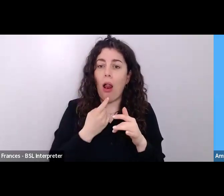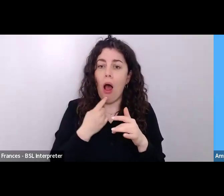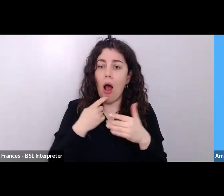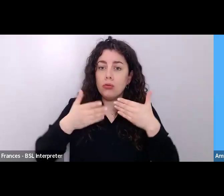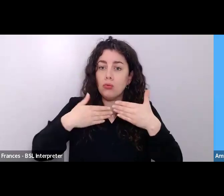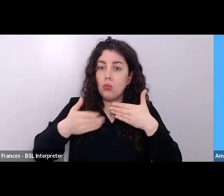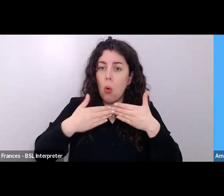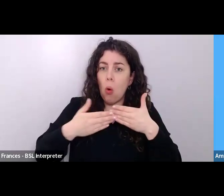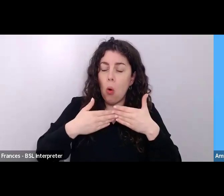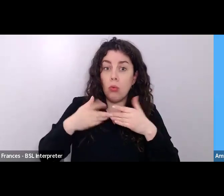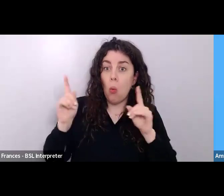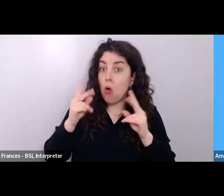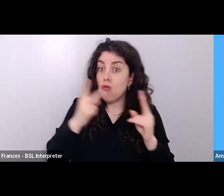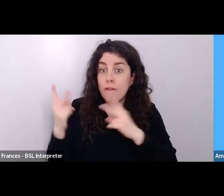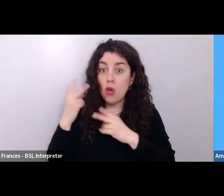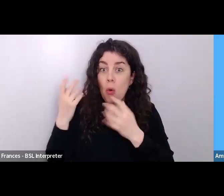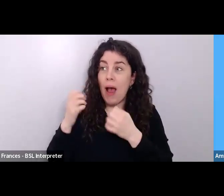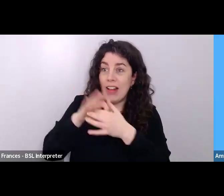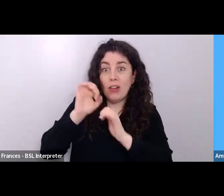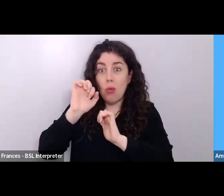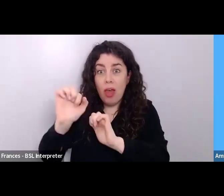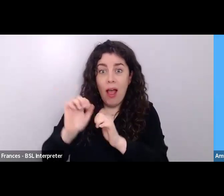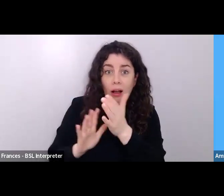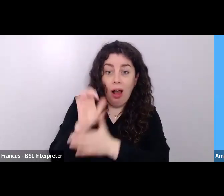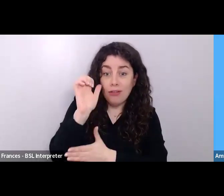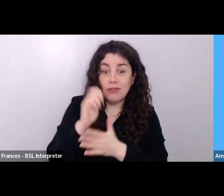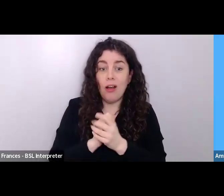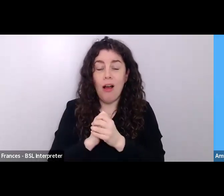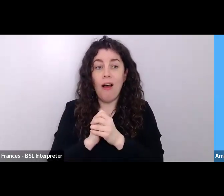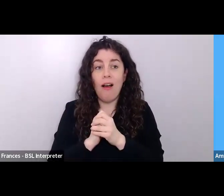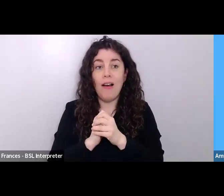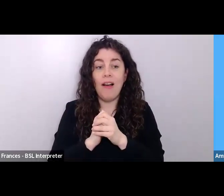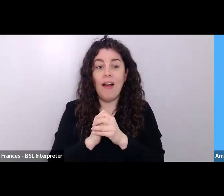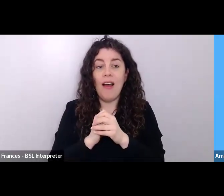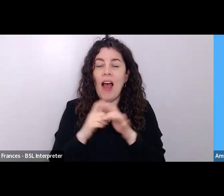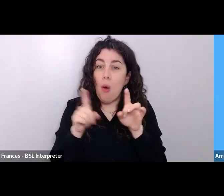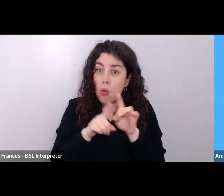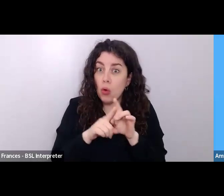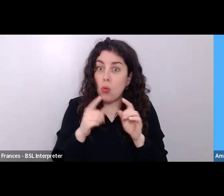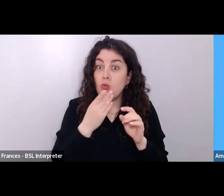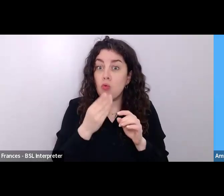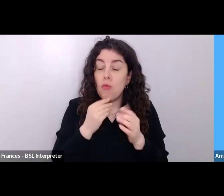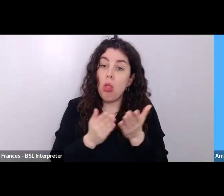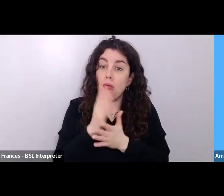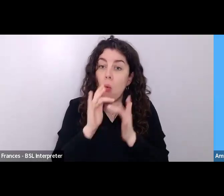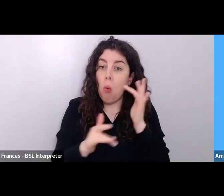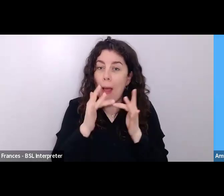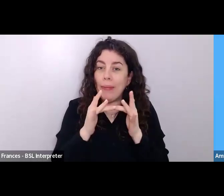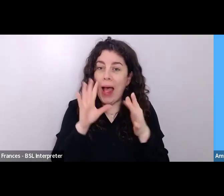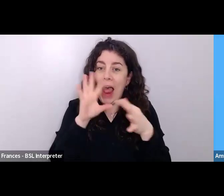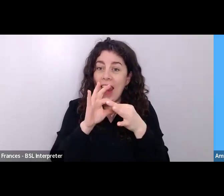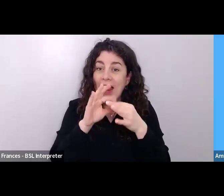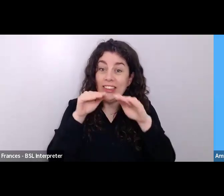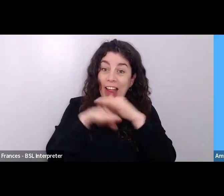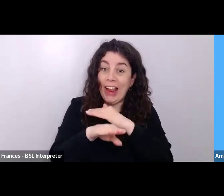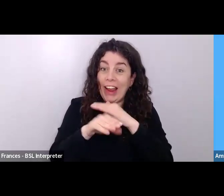culture. And something that I've had in both directions is make connections with people on LinkedIn and approach